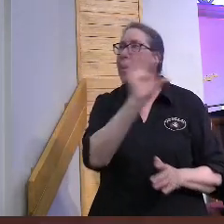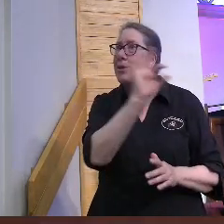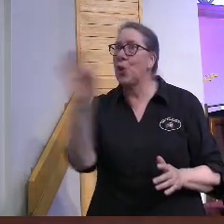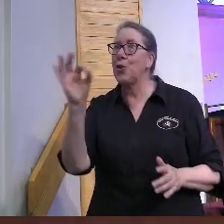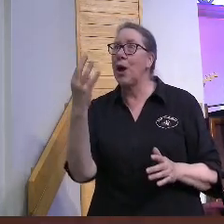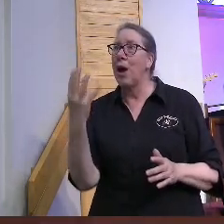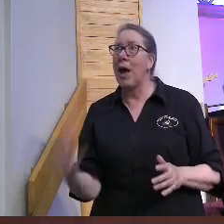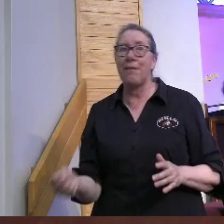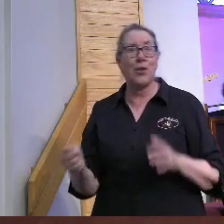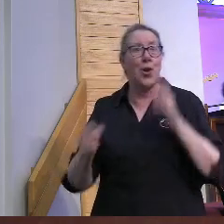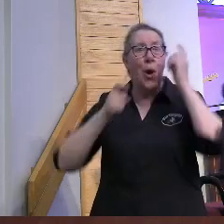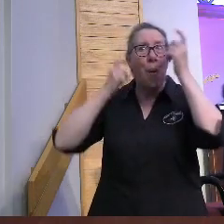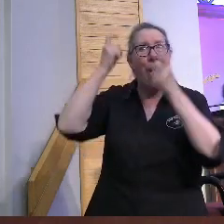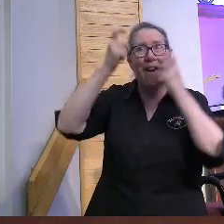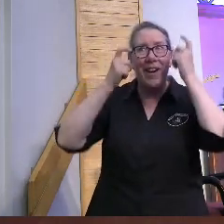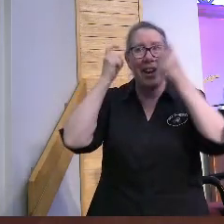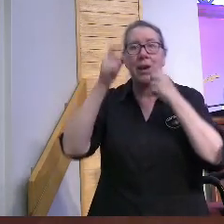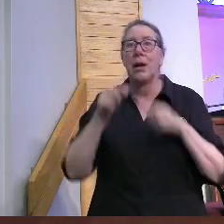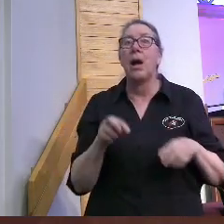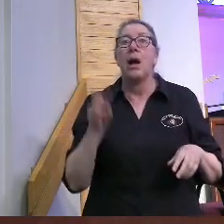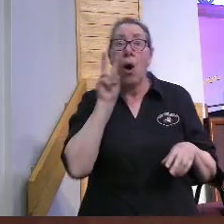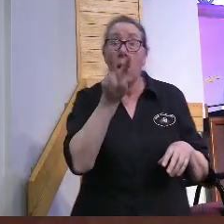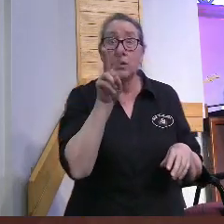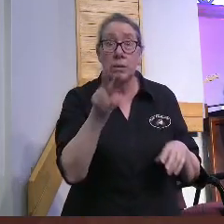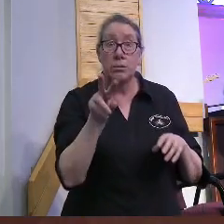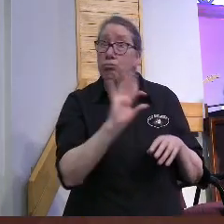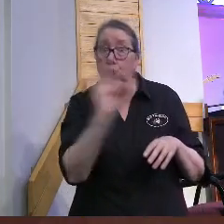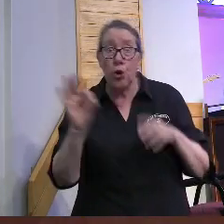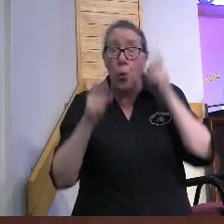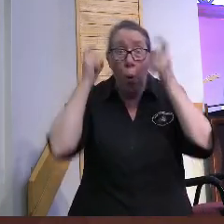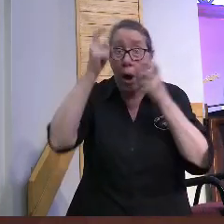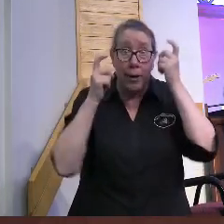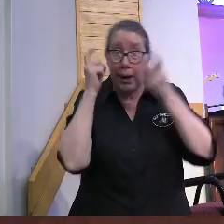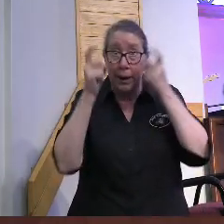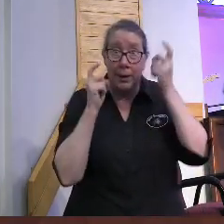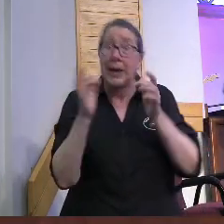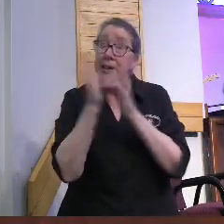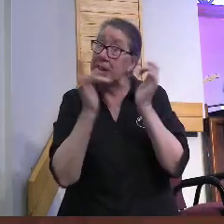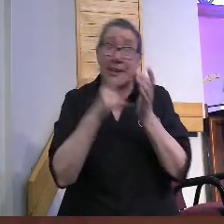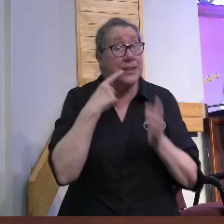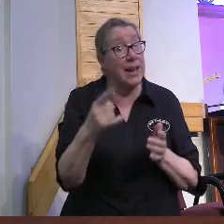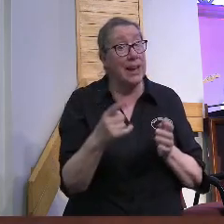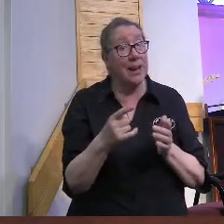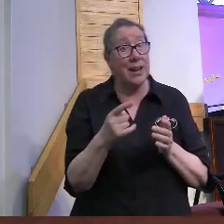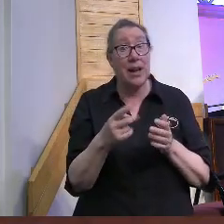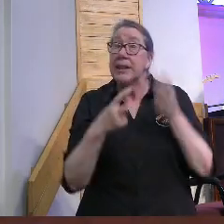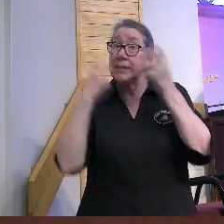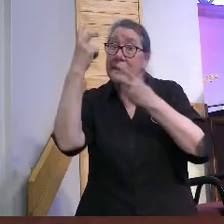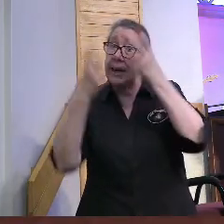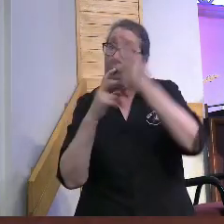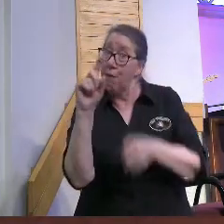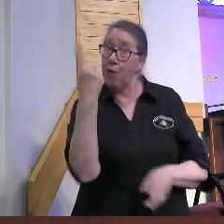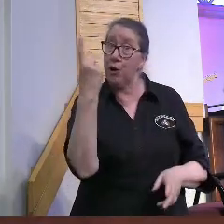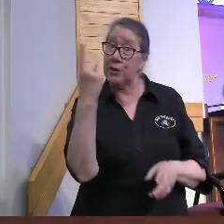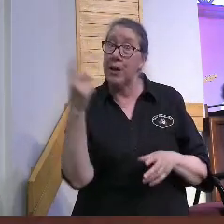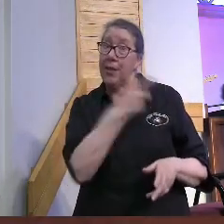don't have to worry. Online, listen to me. You don't have to worry. You don't have to worry. Jesus said it. He said, seek first the